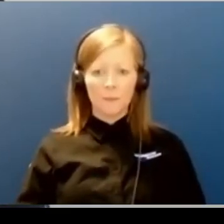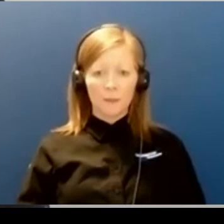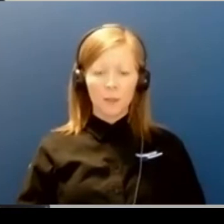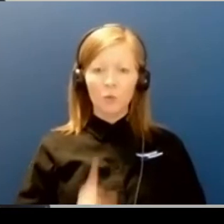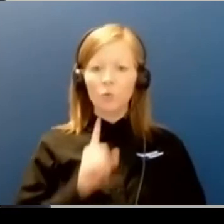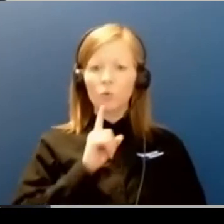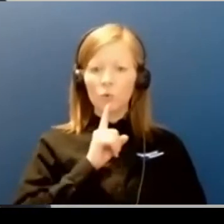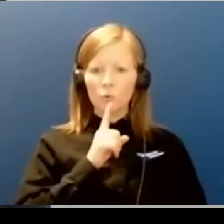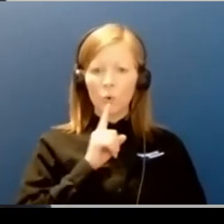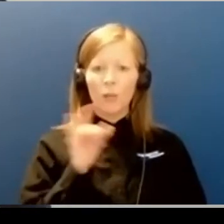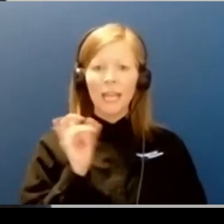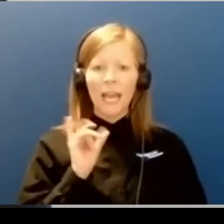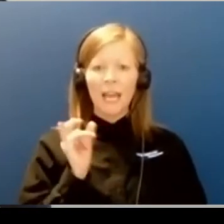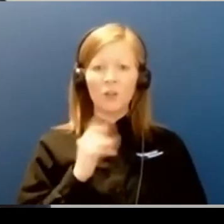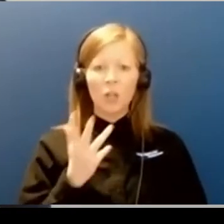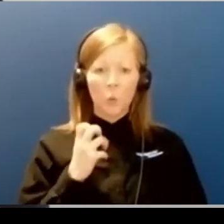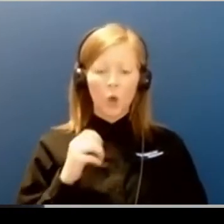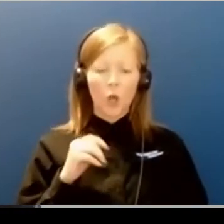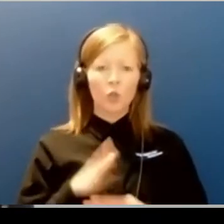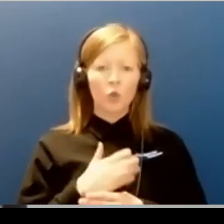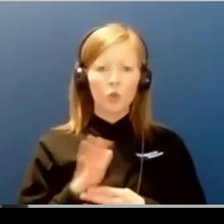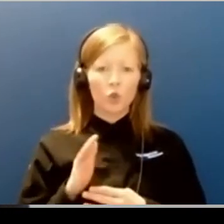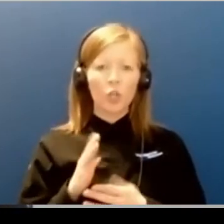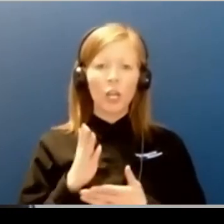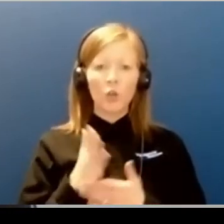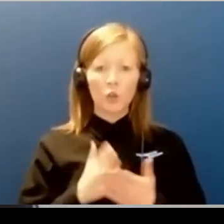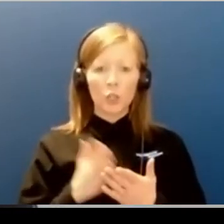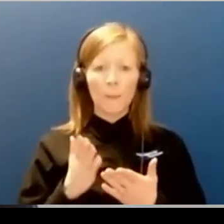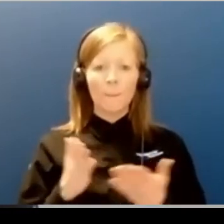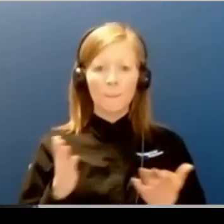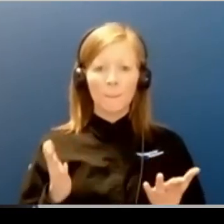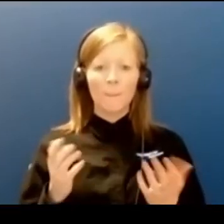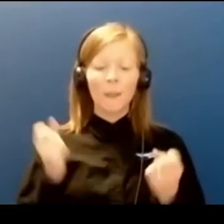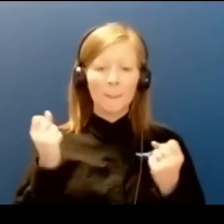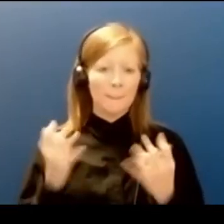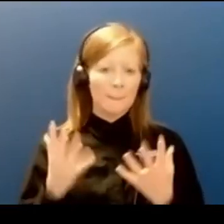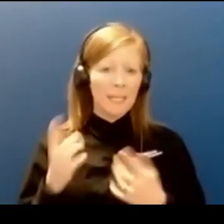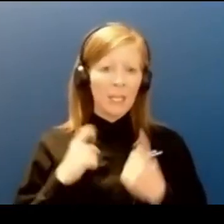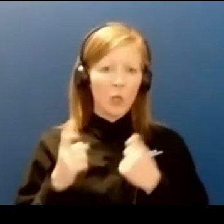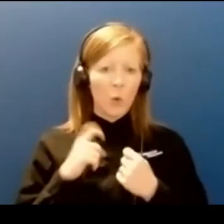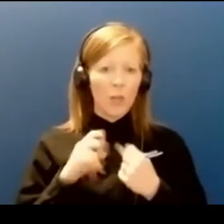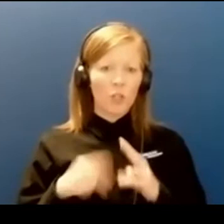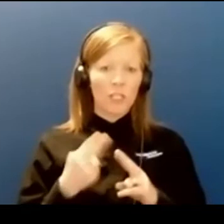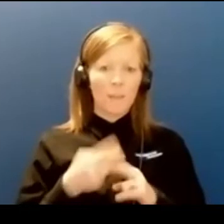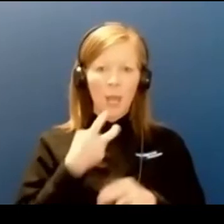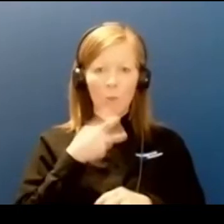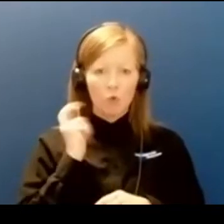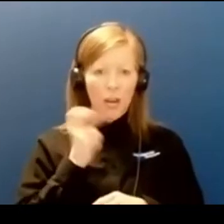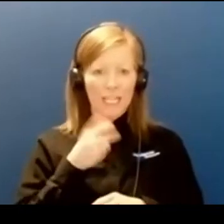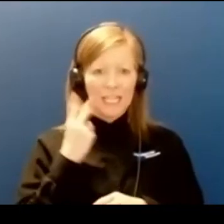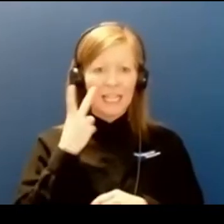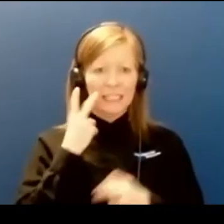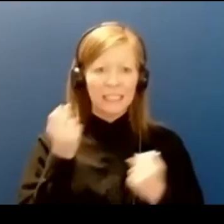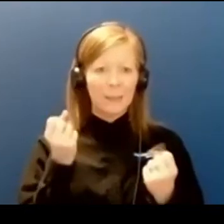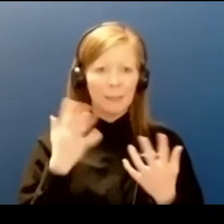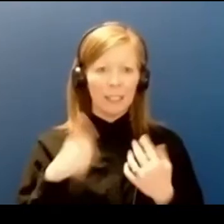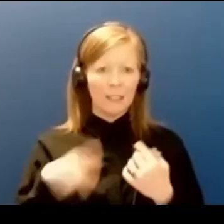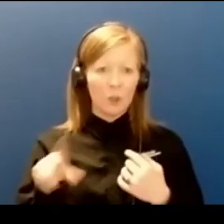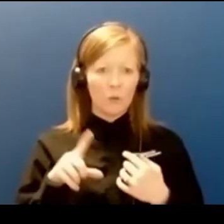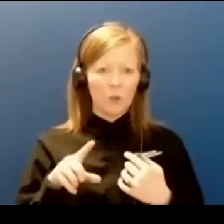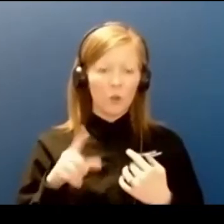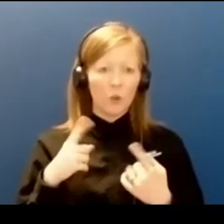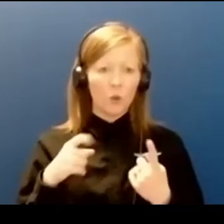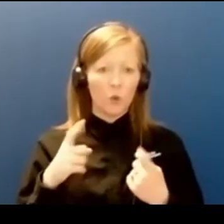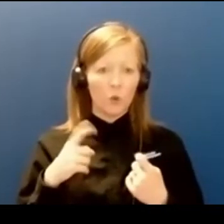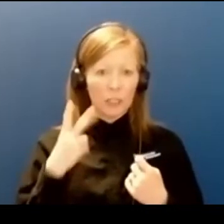actually wanted to share some things because we had a lot of questions about braces, and I see that a good number of you guys. Can you